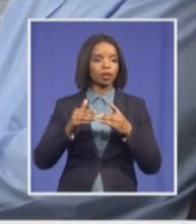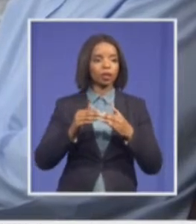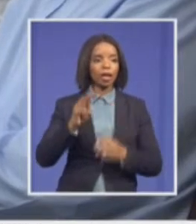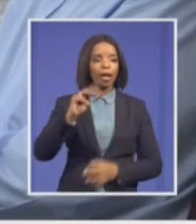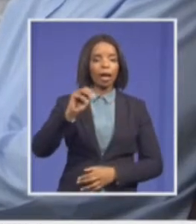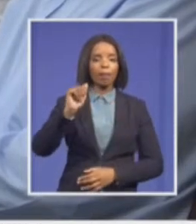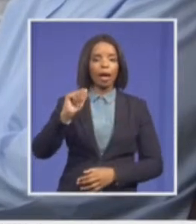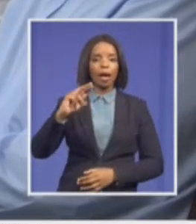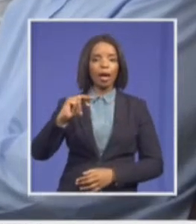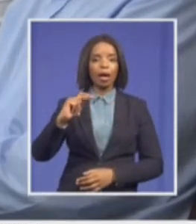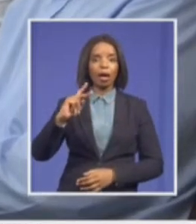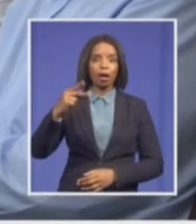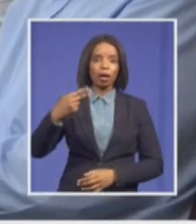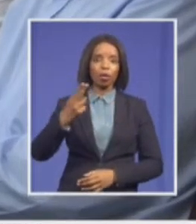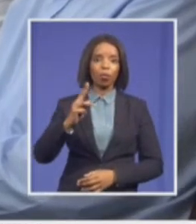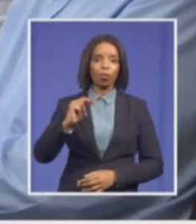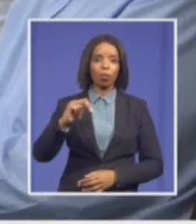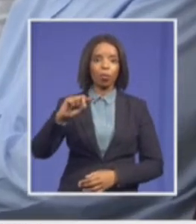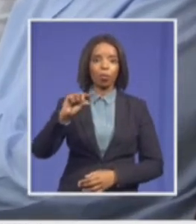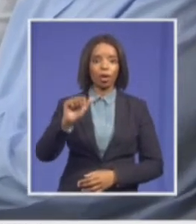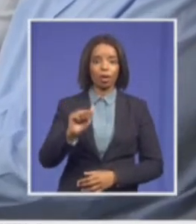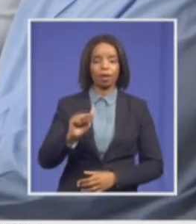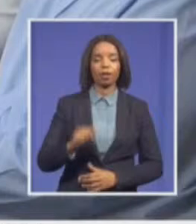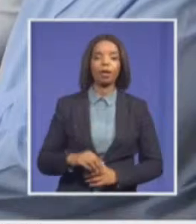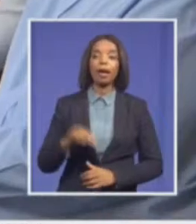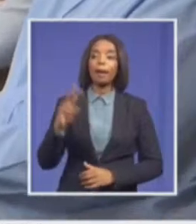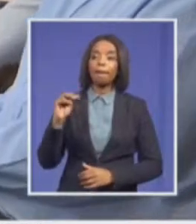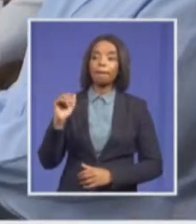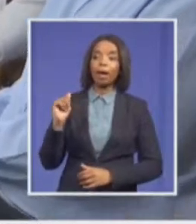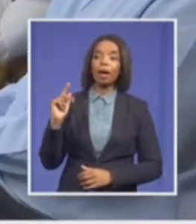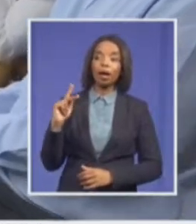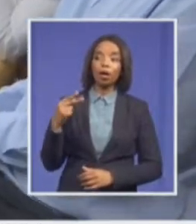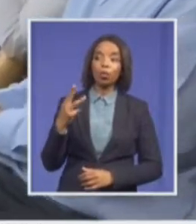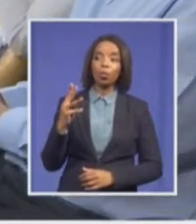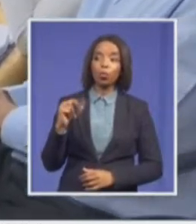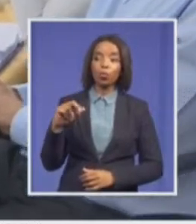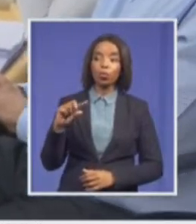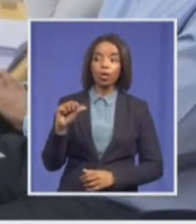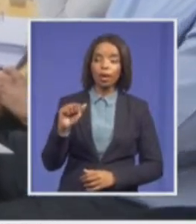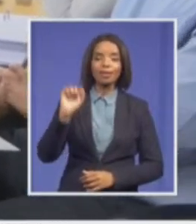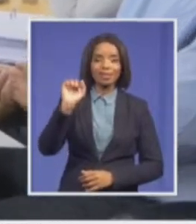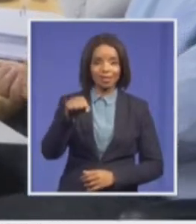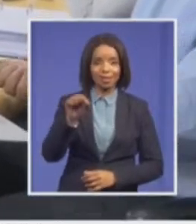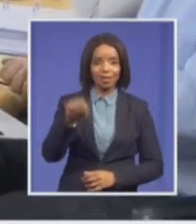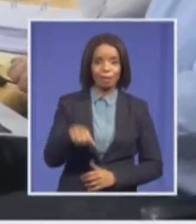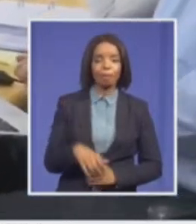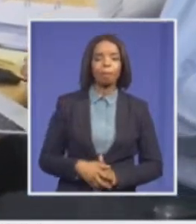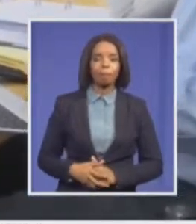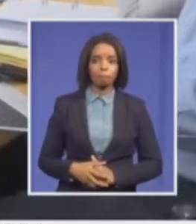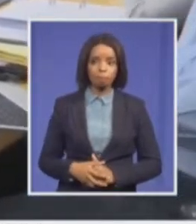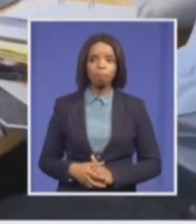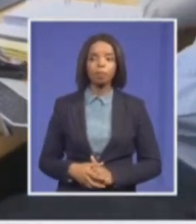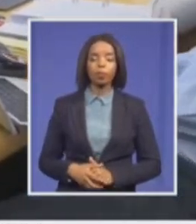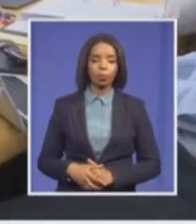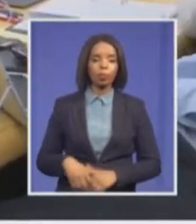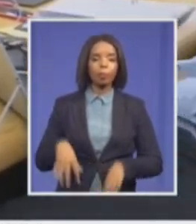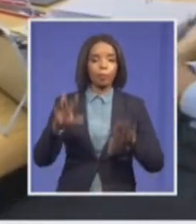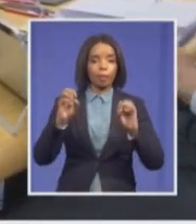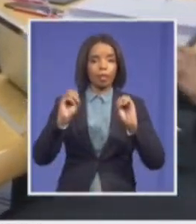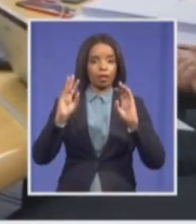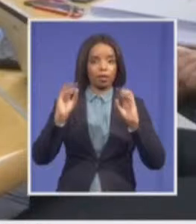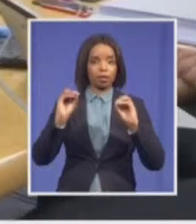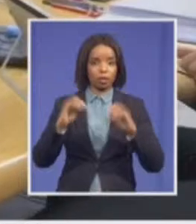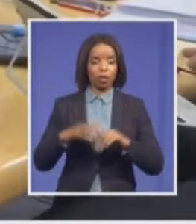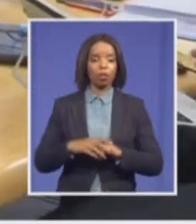Makunga, yeah. Makunga, yeah. Yes, so this person is not writing to me, but